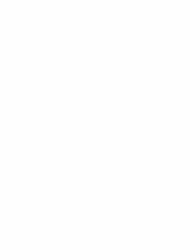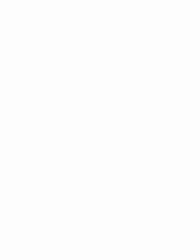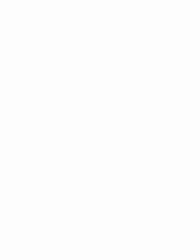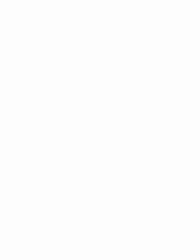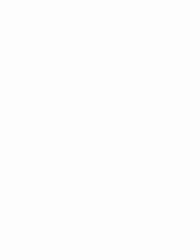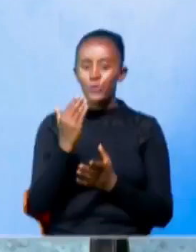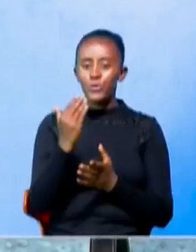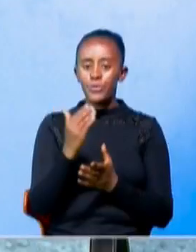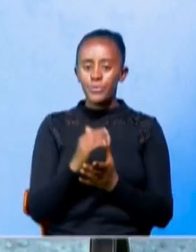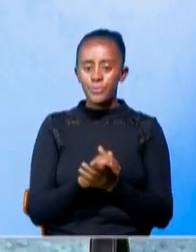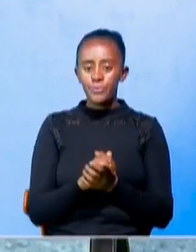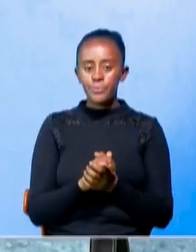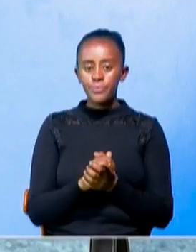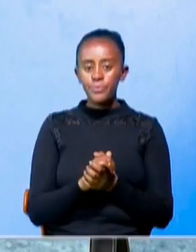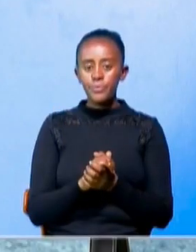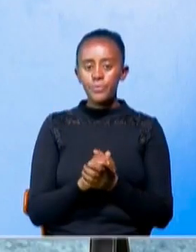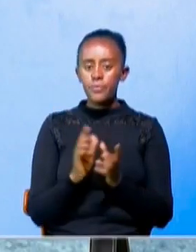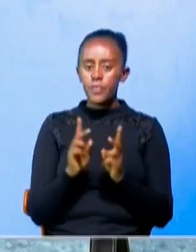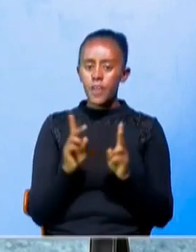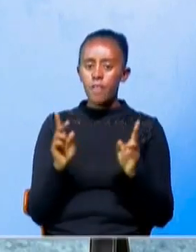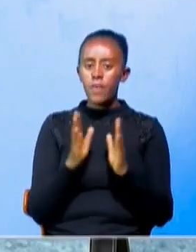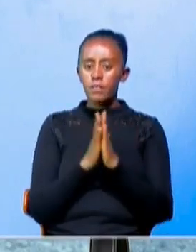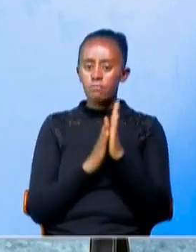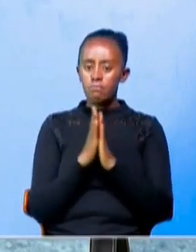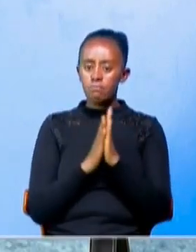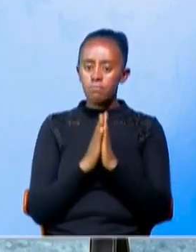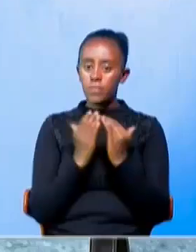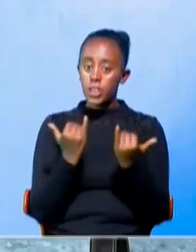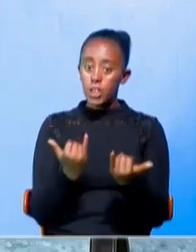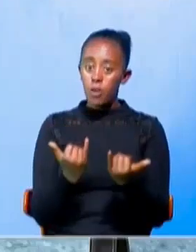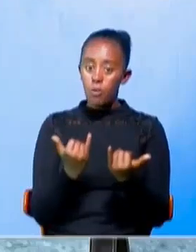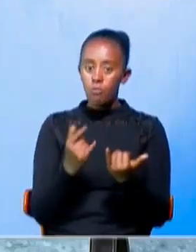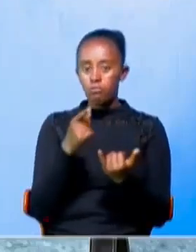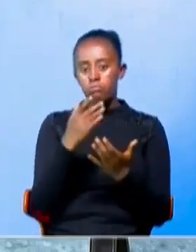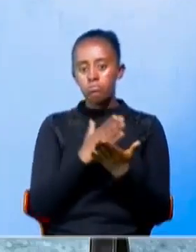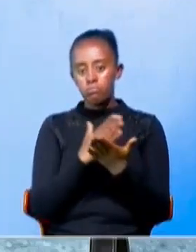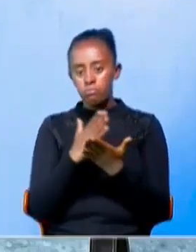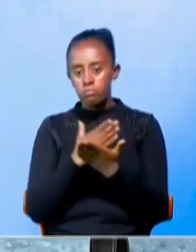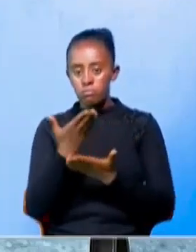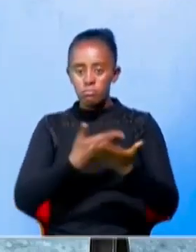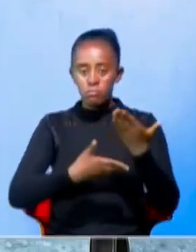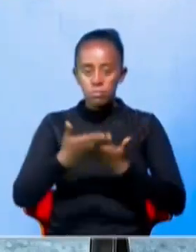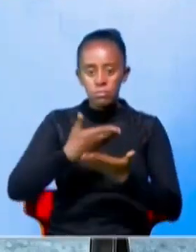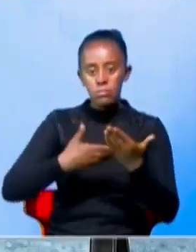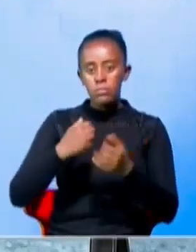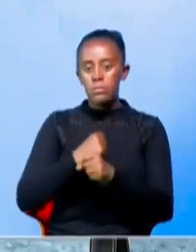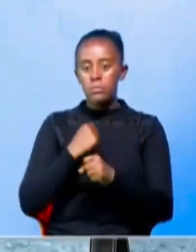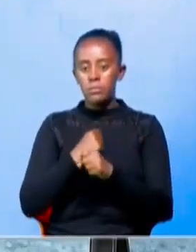Good. Very interesting. Now share your work with your friends.